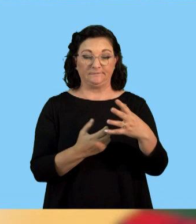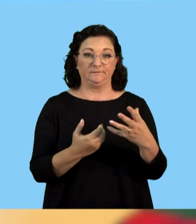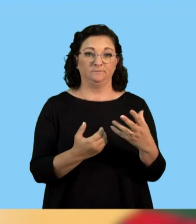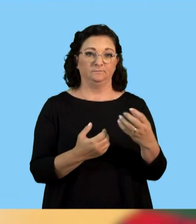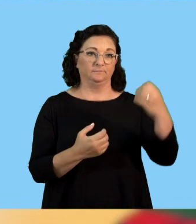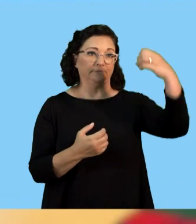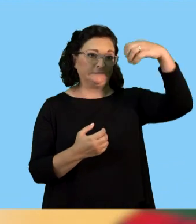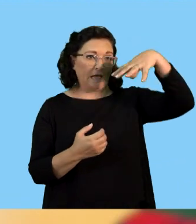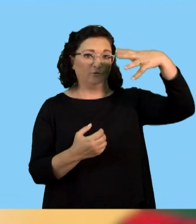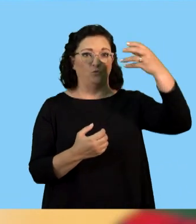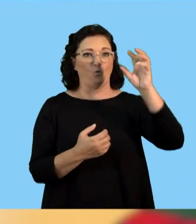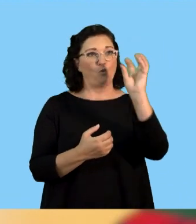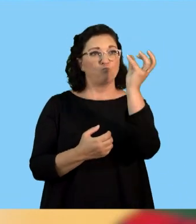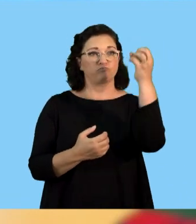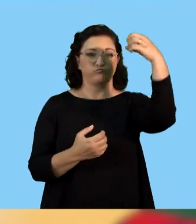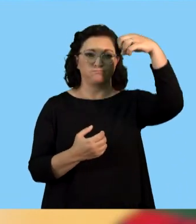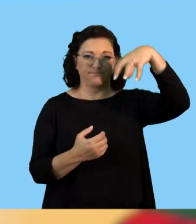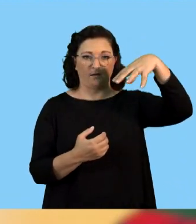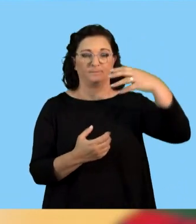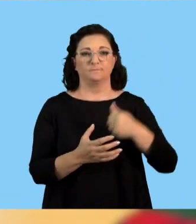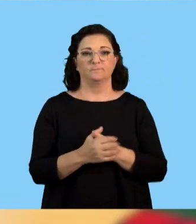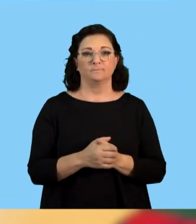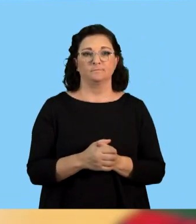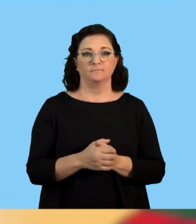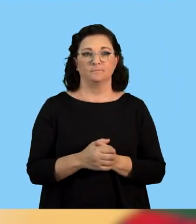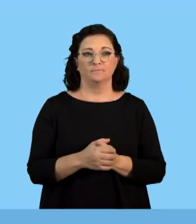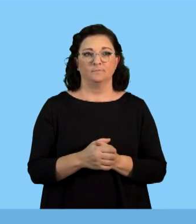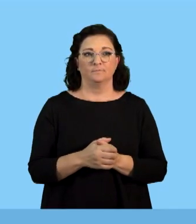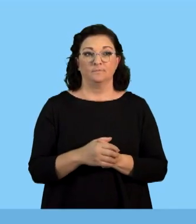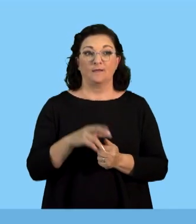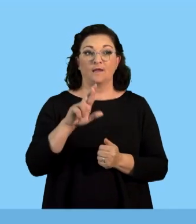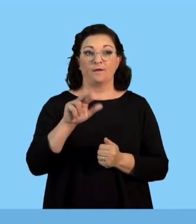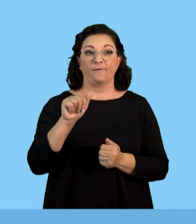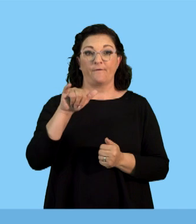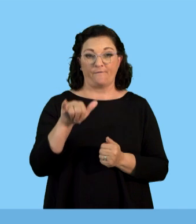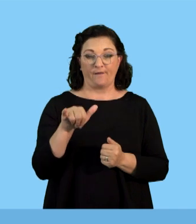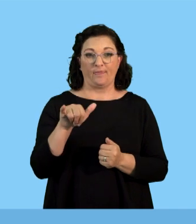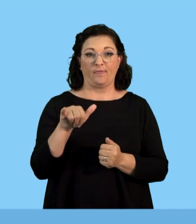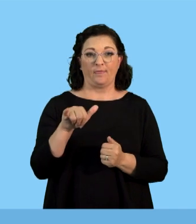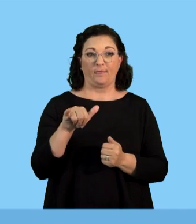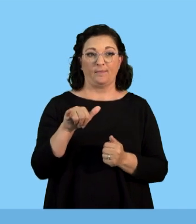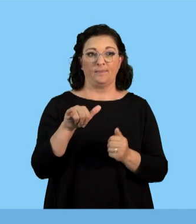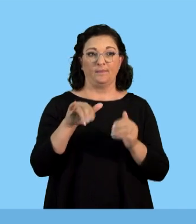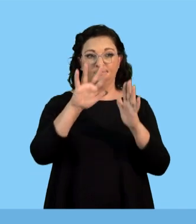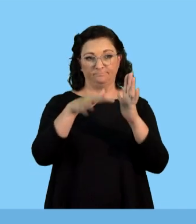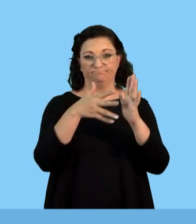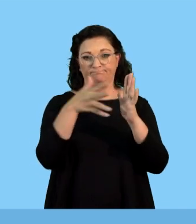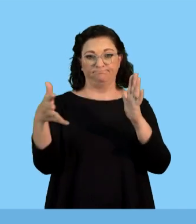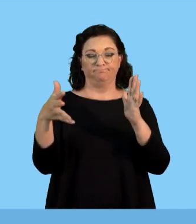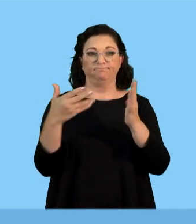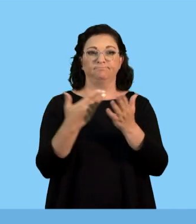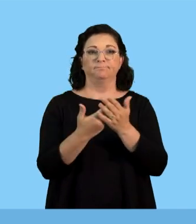Can be the sun or it can be the light bulb. So we can draw the ray diagram or the path that is taken by the rays